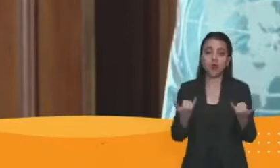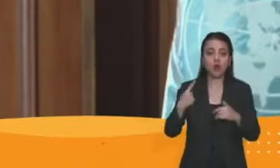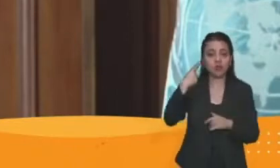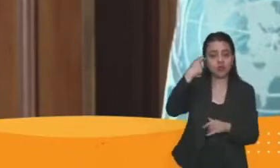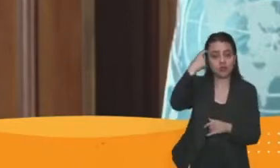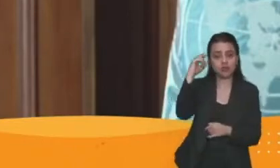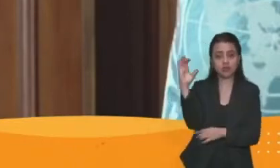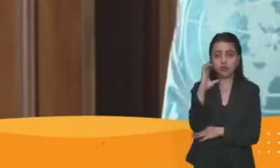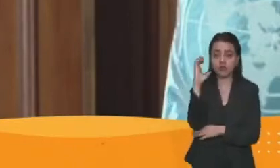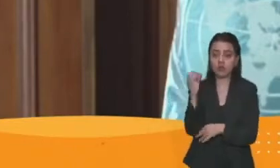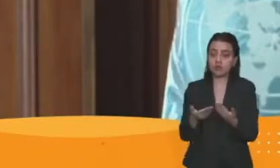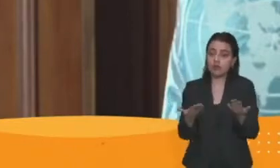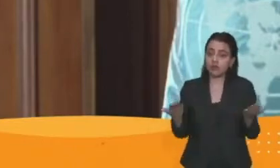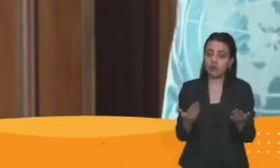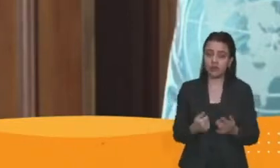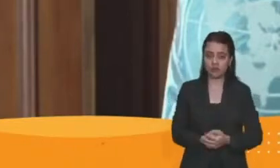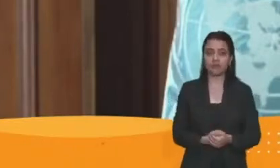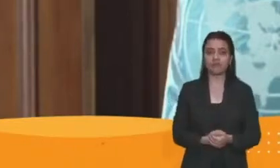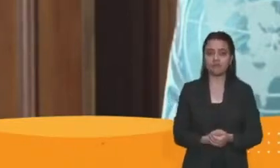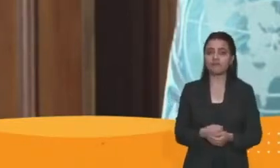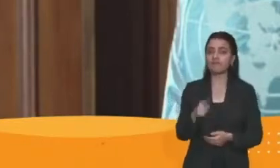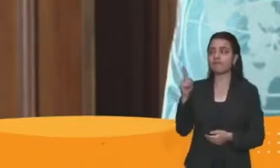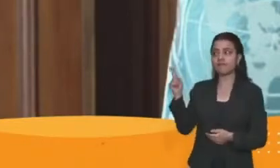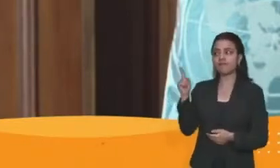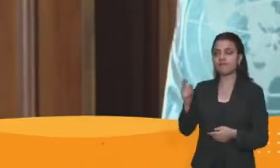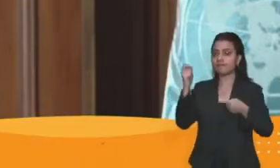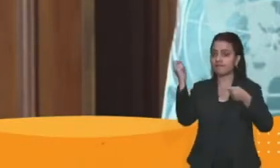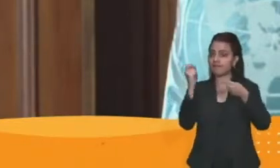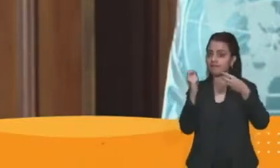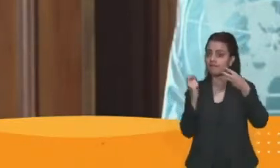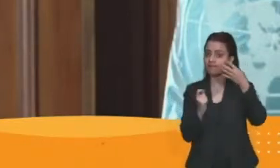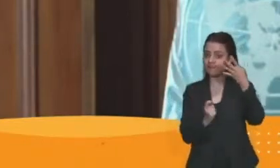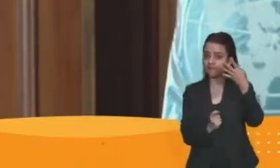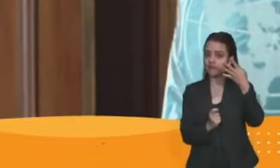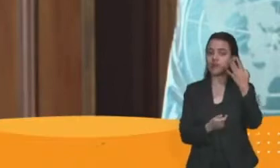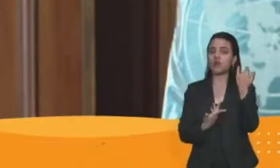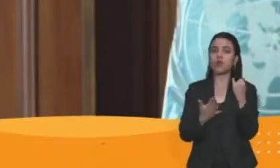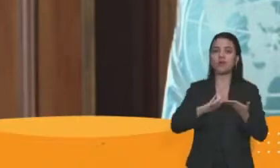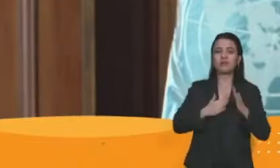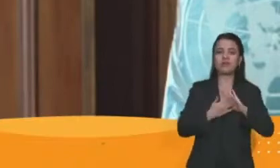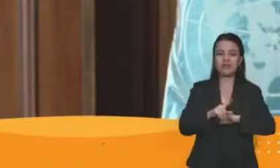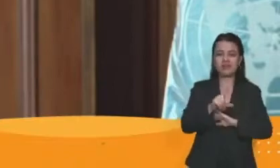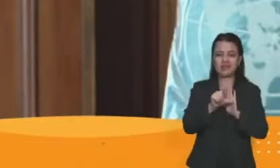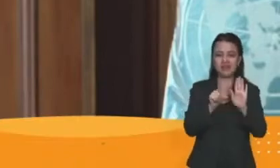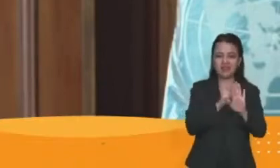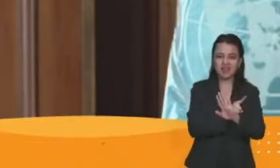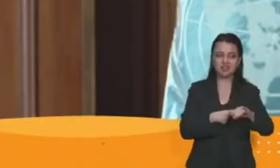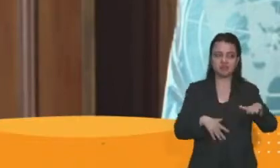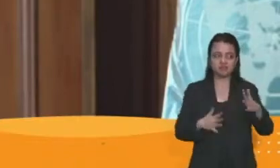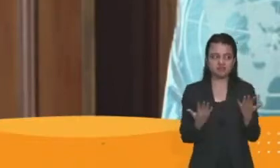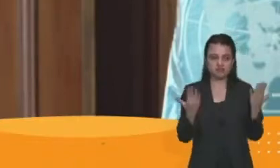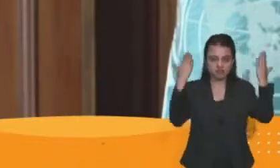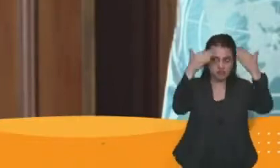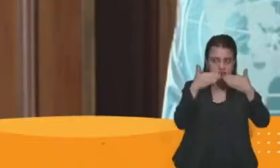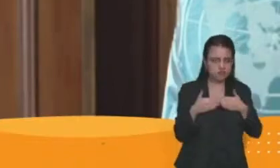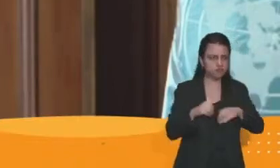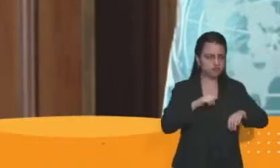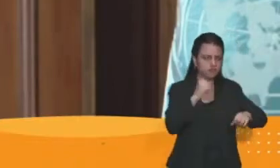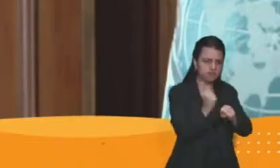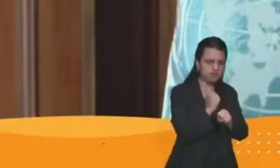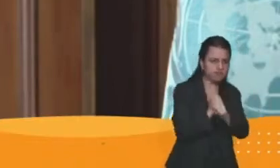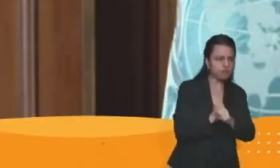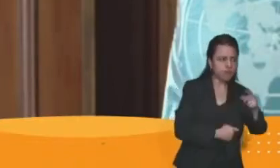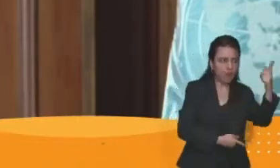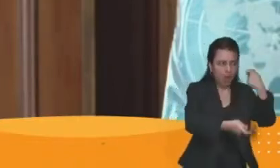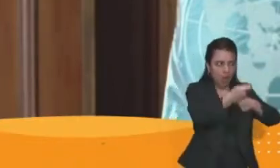is facing new dynamics in regards to the way how illegal groups interact in